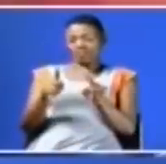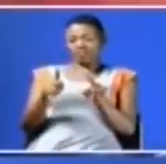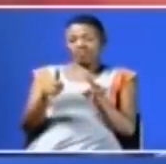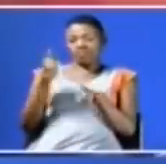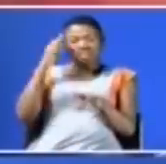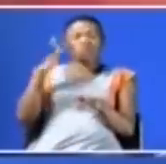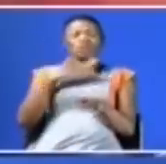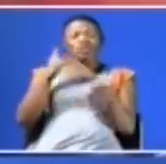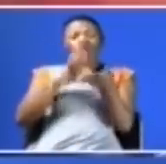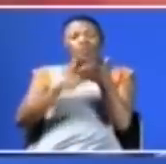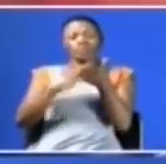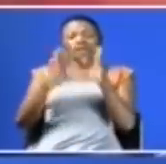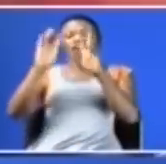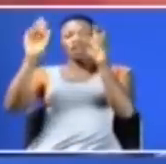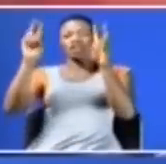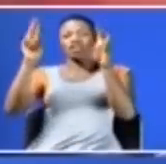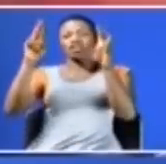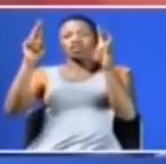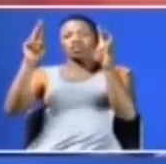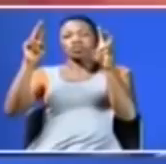comment on the issue about the,